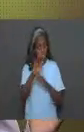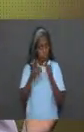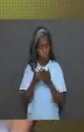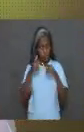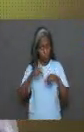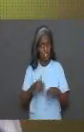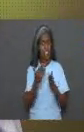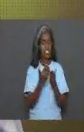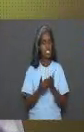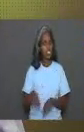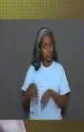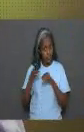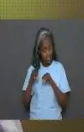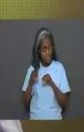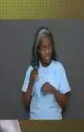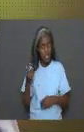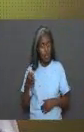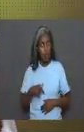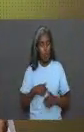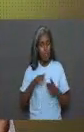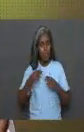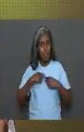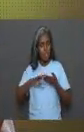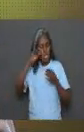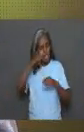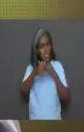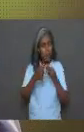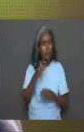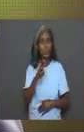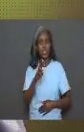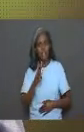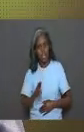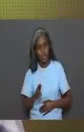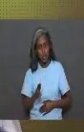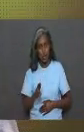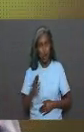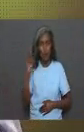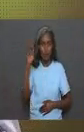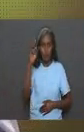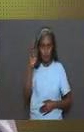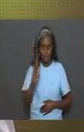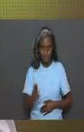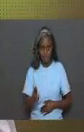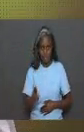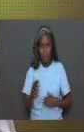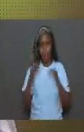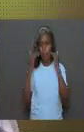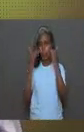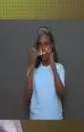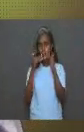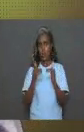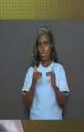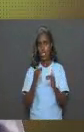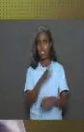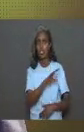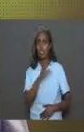That is all for this lesson, students. We have learned about ratio, rate,